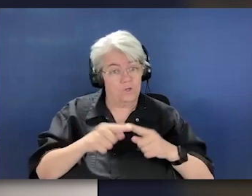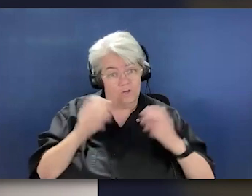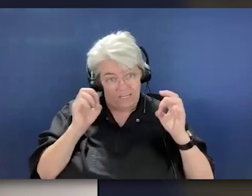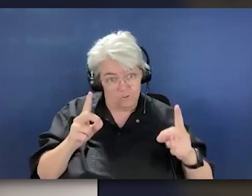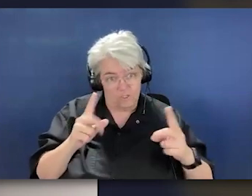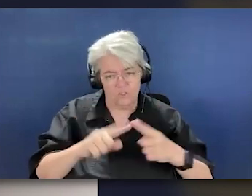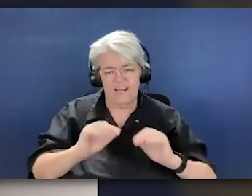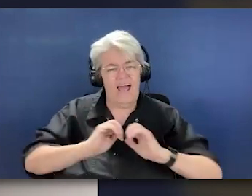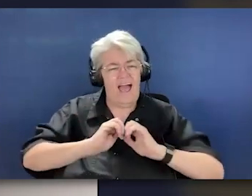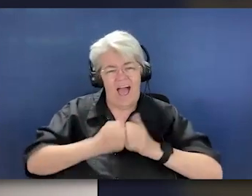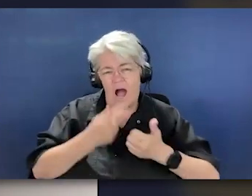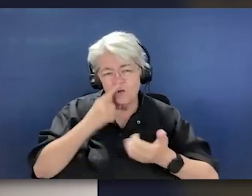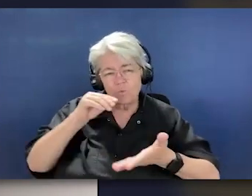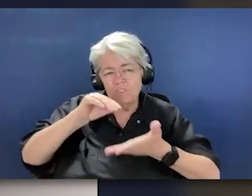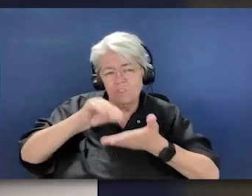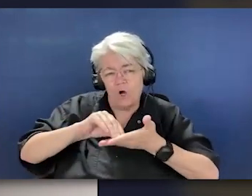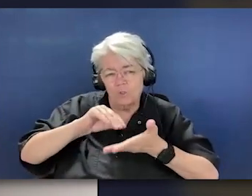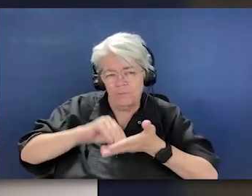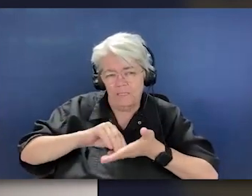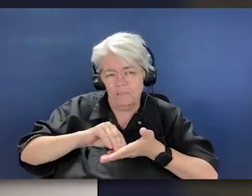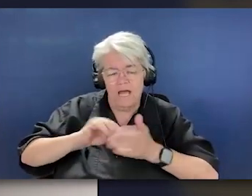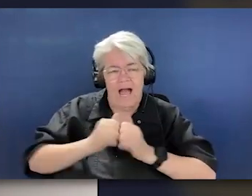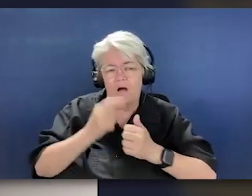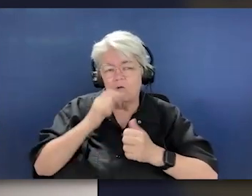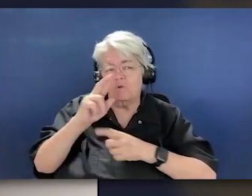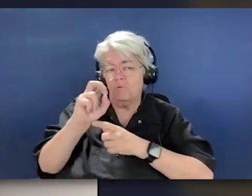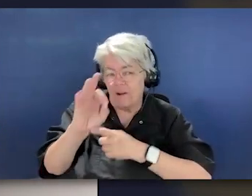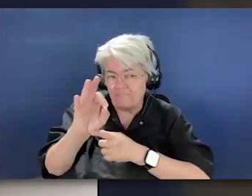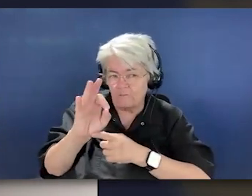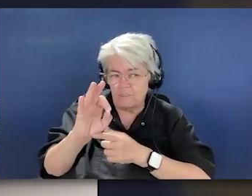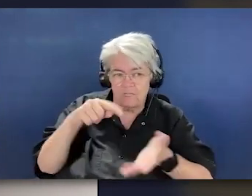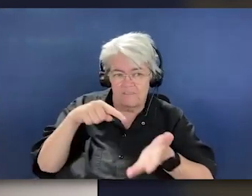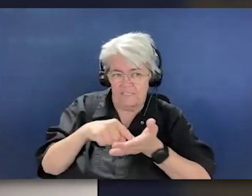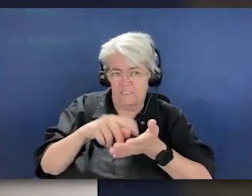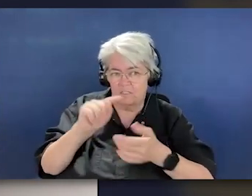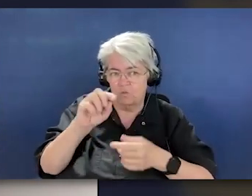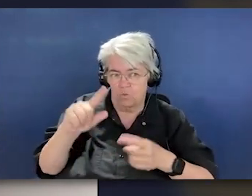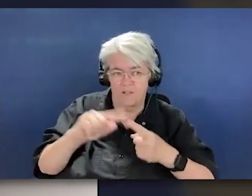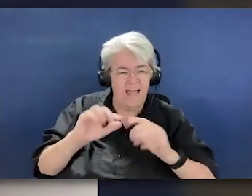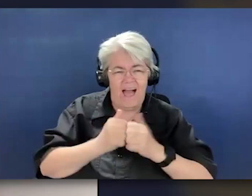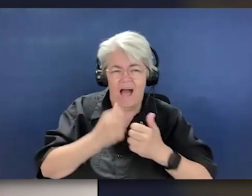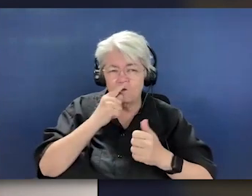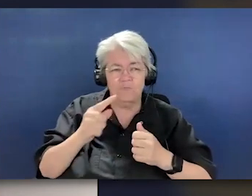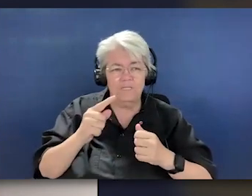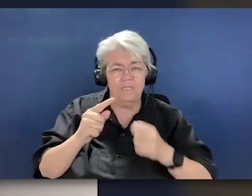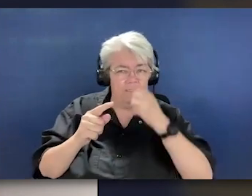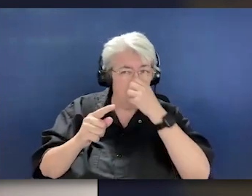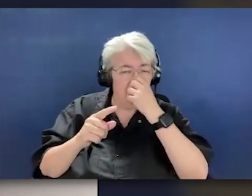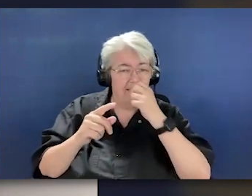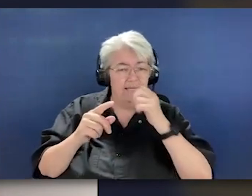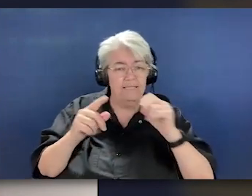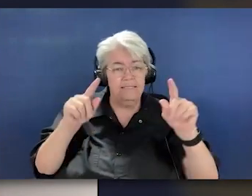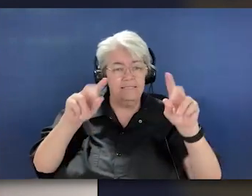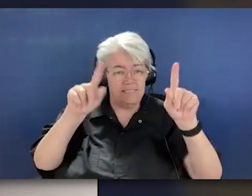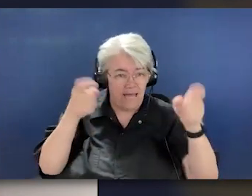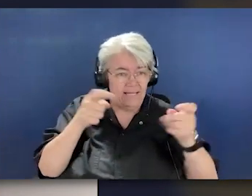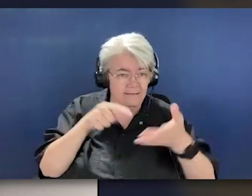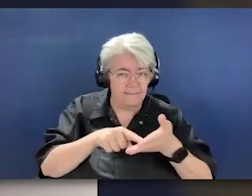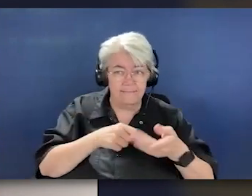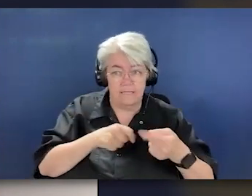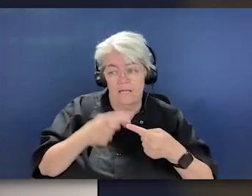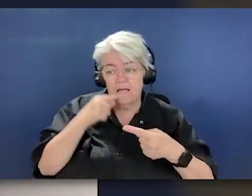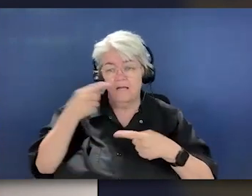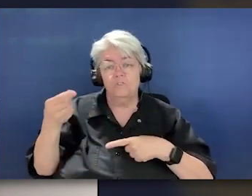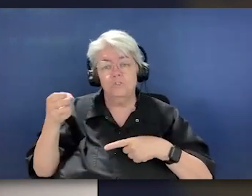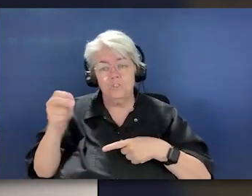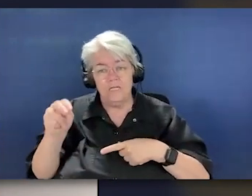on how do we document and reference our use of this tool? How do we cite it? How do we say, I had Gen AI help me with this piece